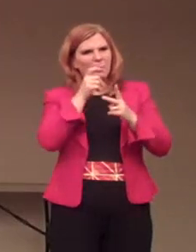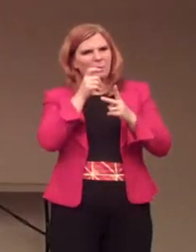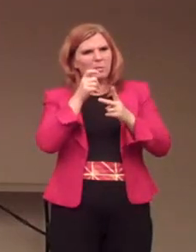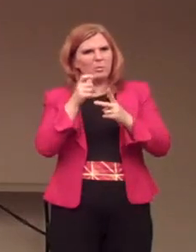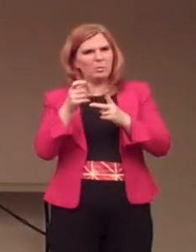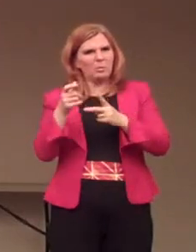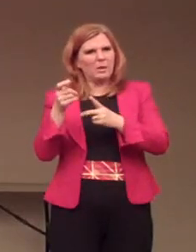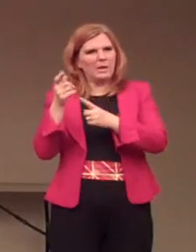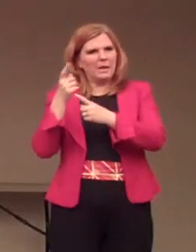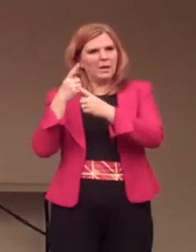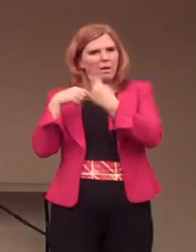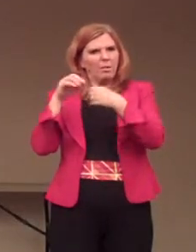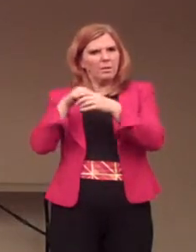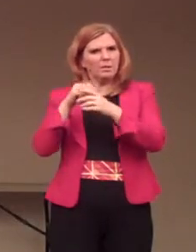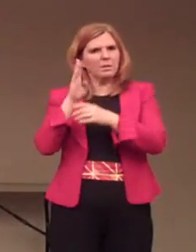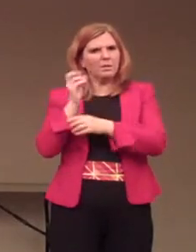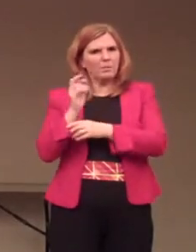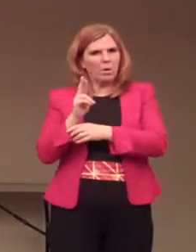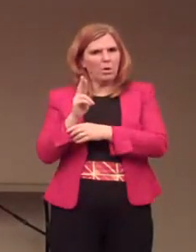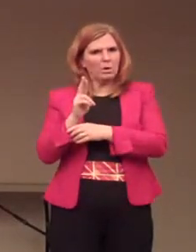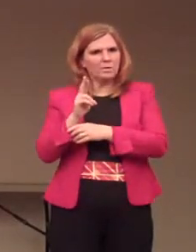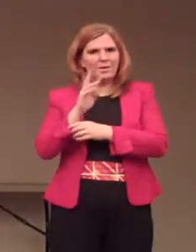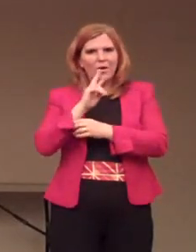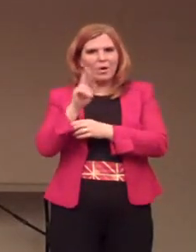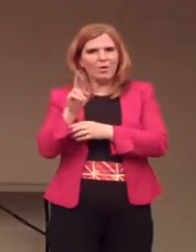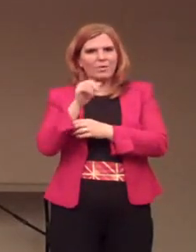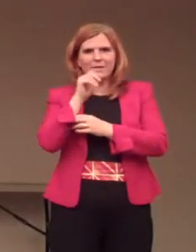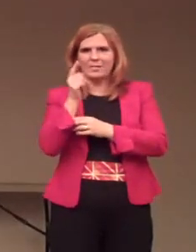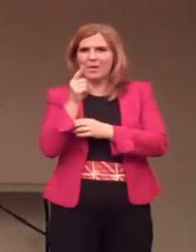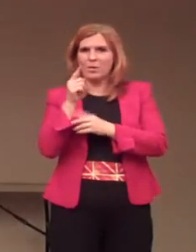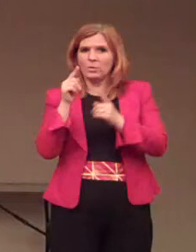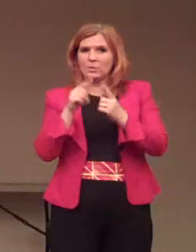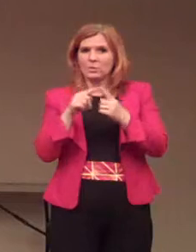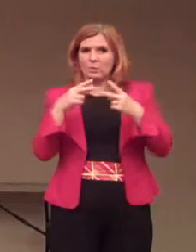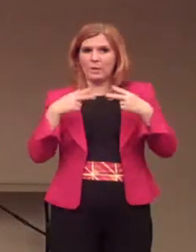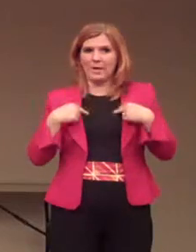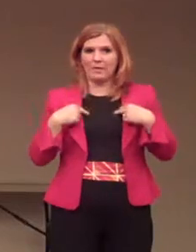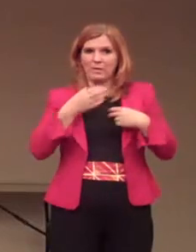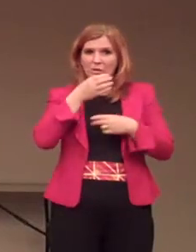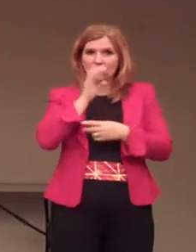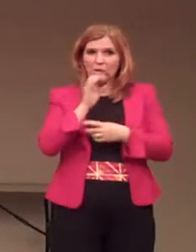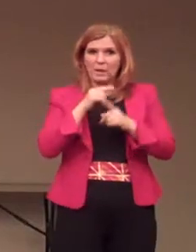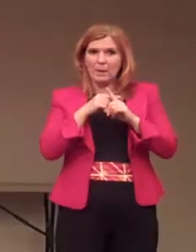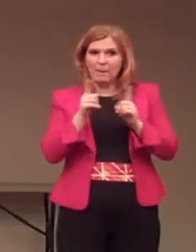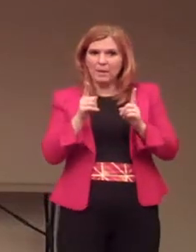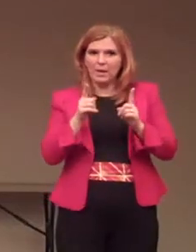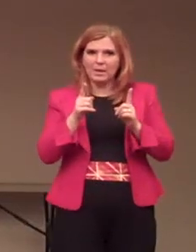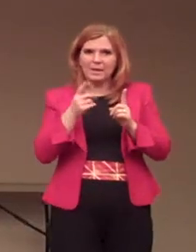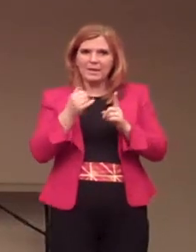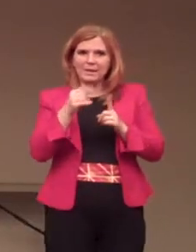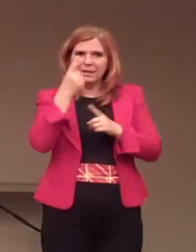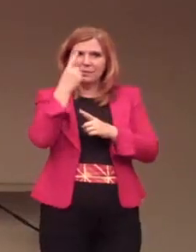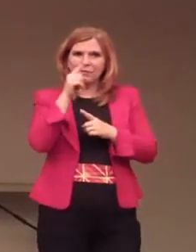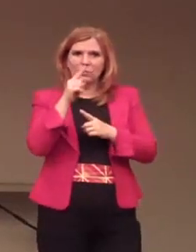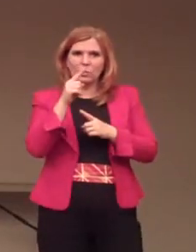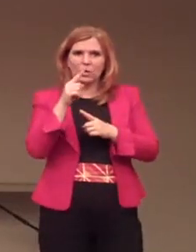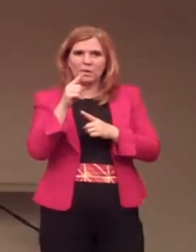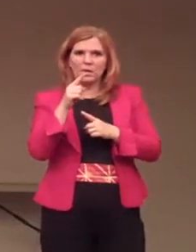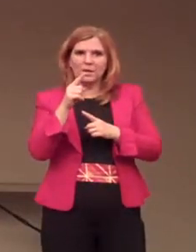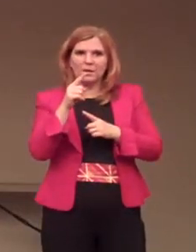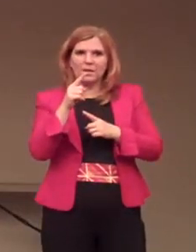frequent the taverns are there not only to have a drink, but they're there for the